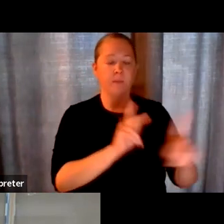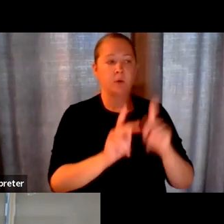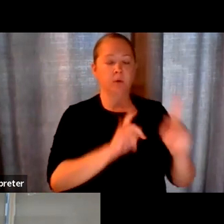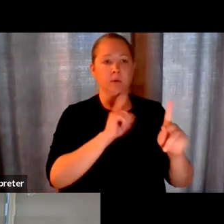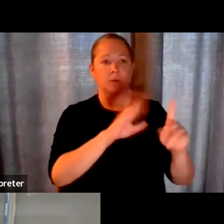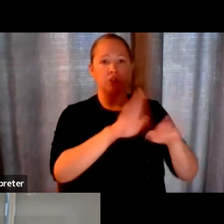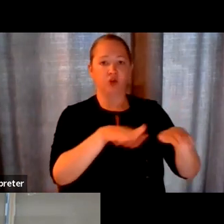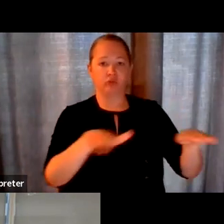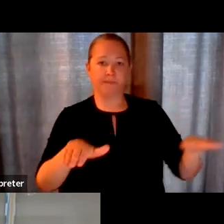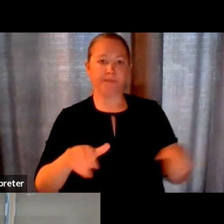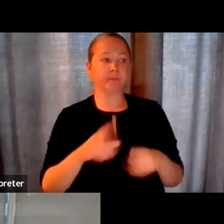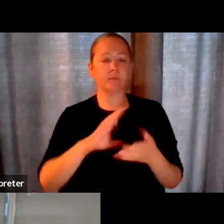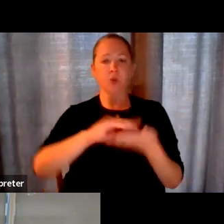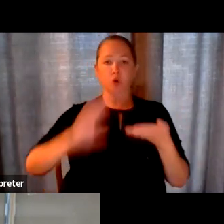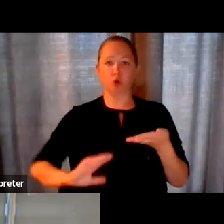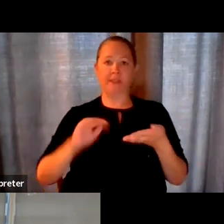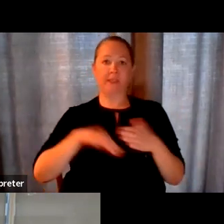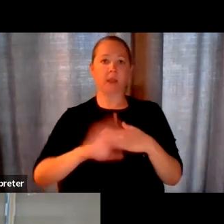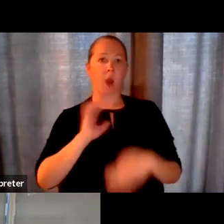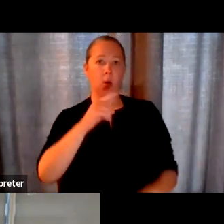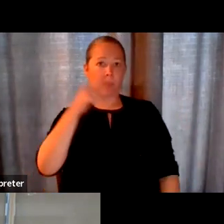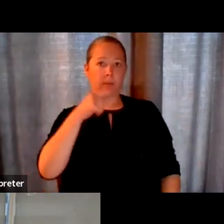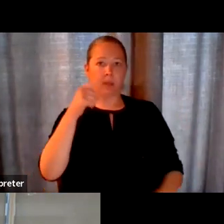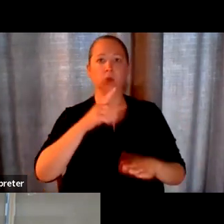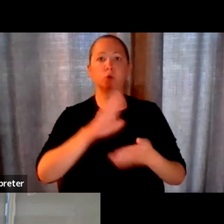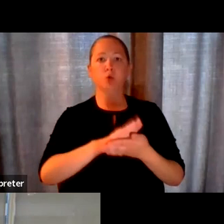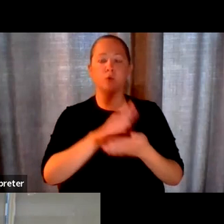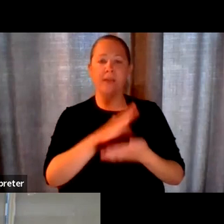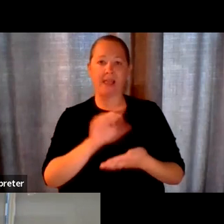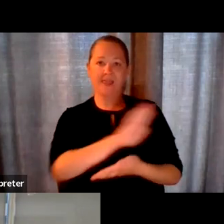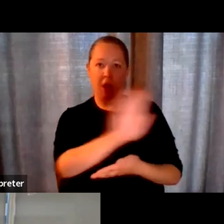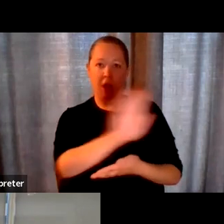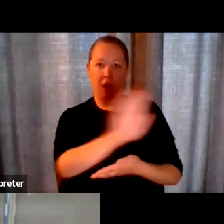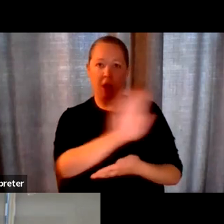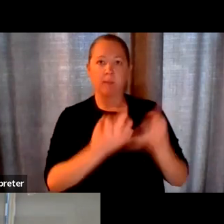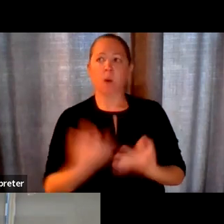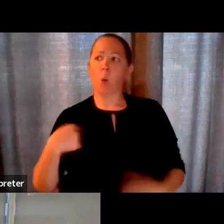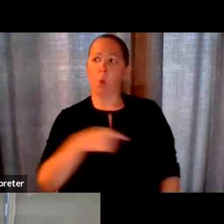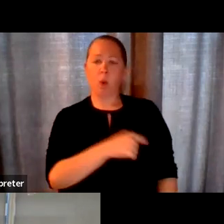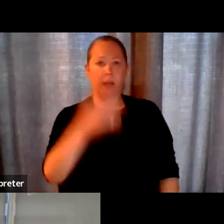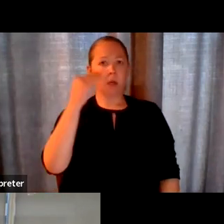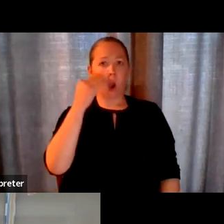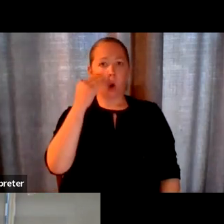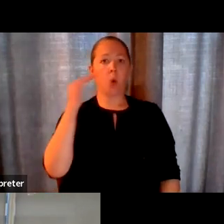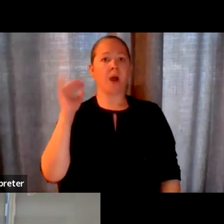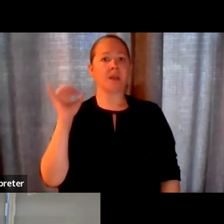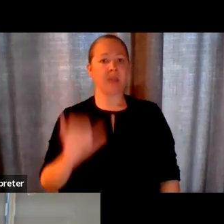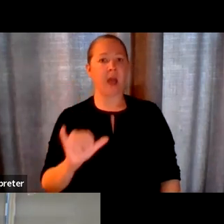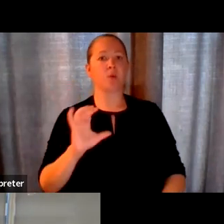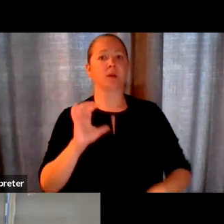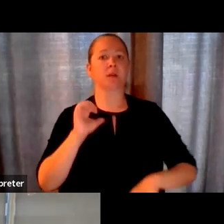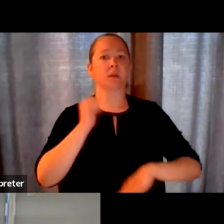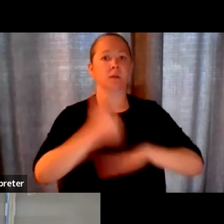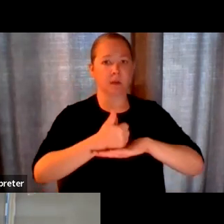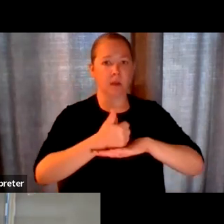on students in our public schools and their families. And we know that this assault was orchestrated by a $1